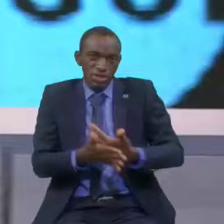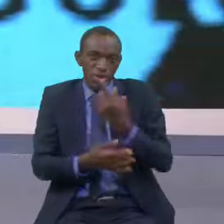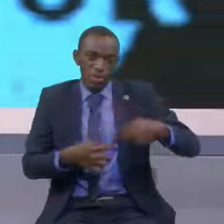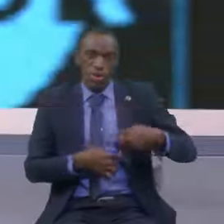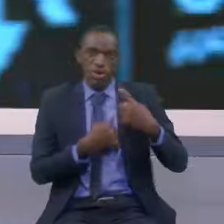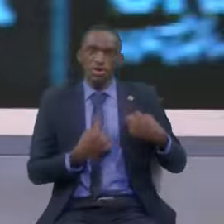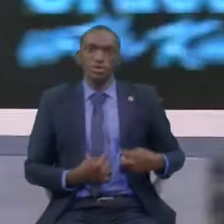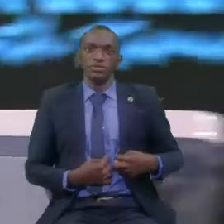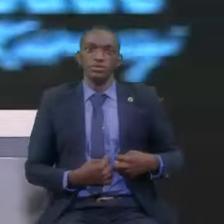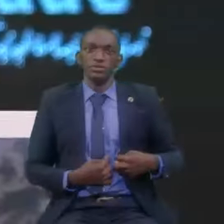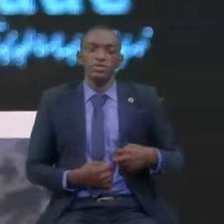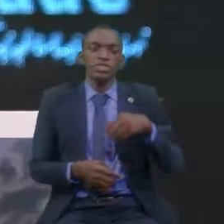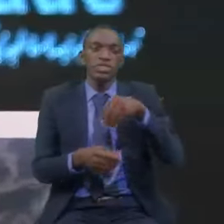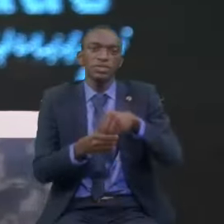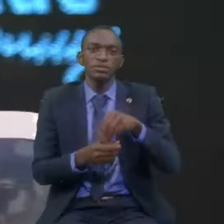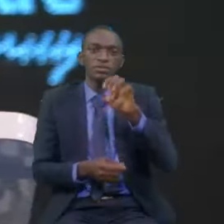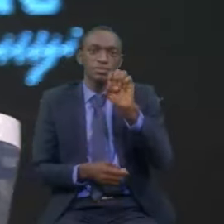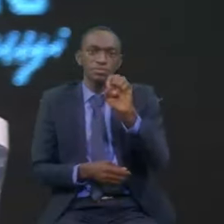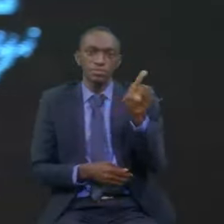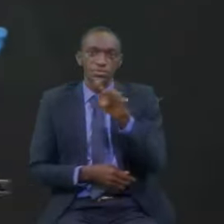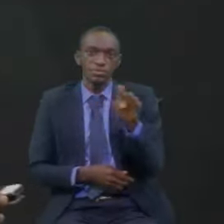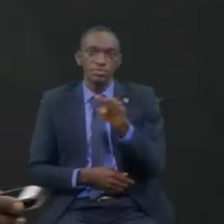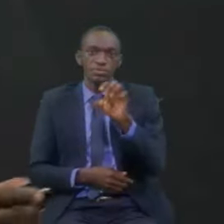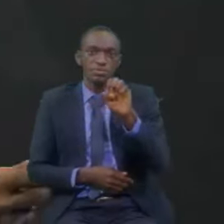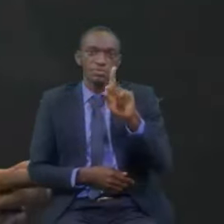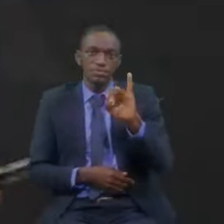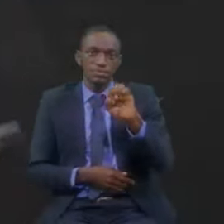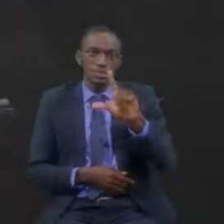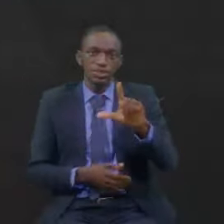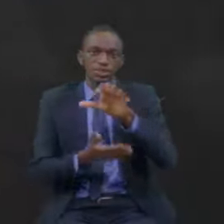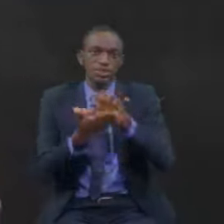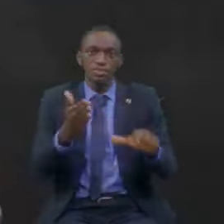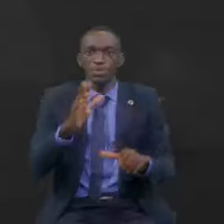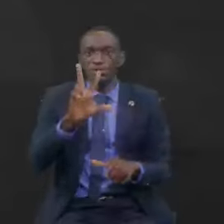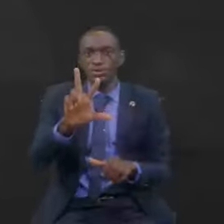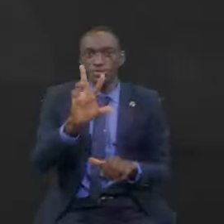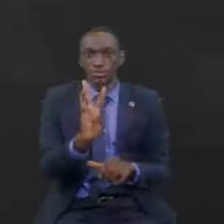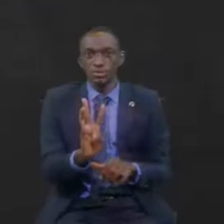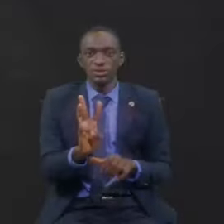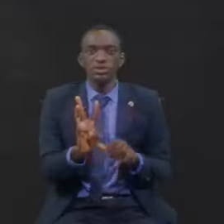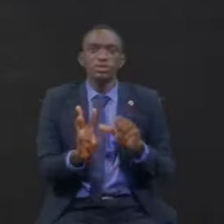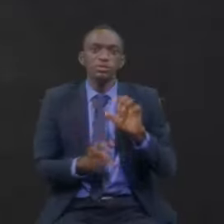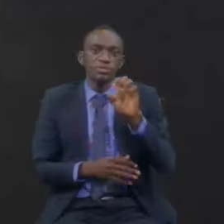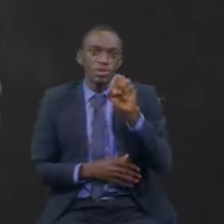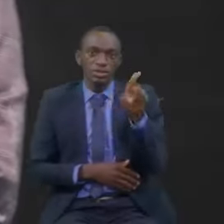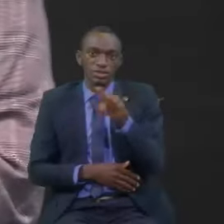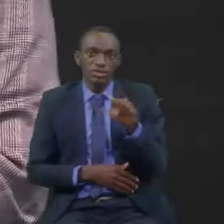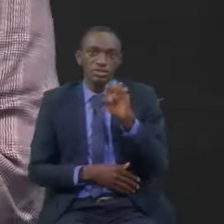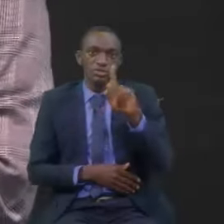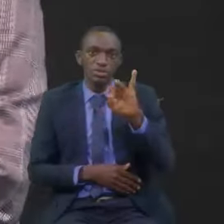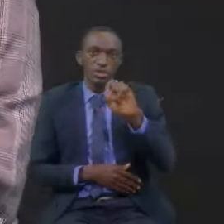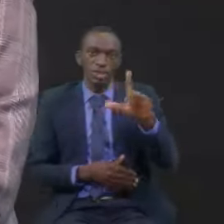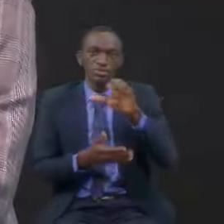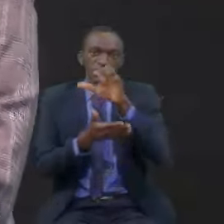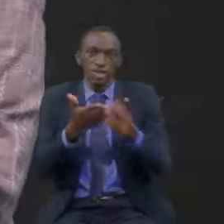In Ezekiel chapter 36. Ezekiel chapter